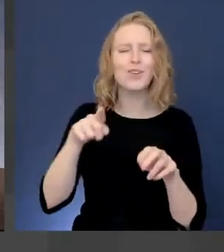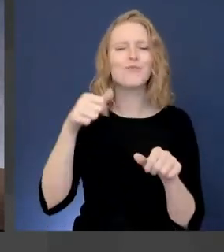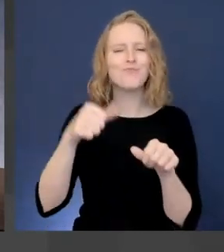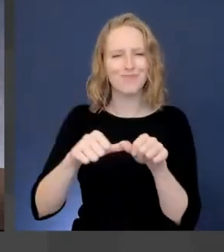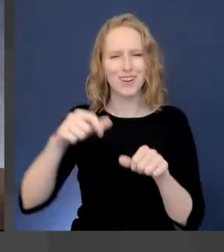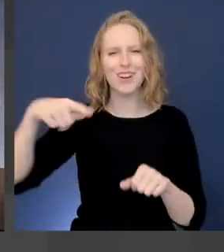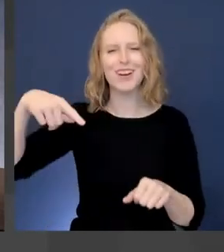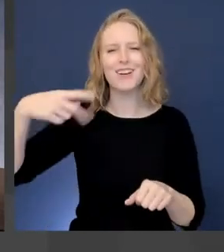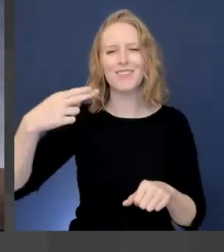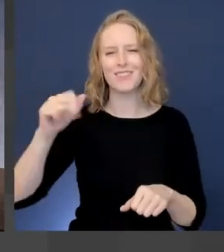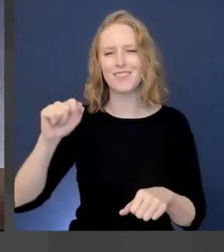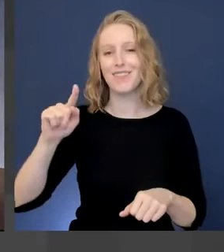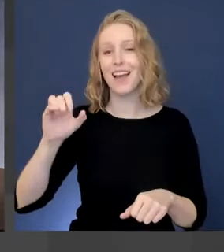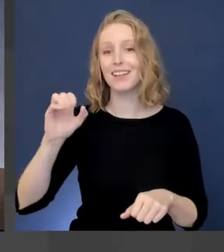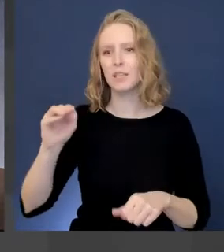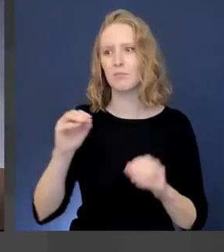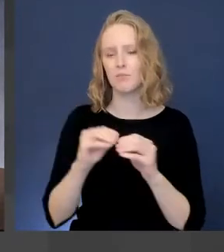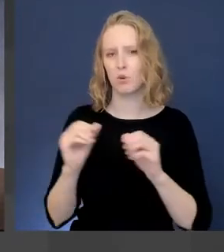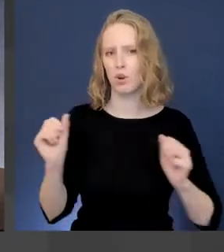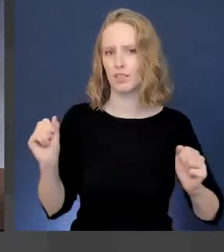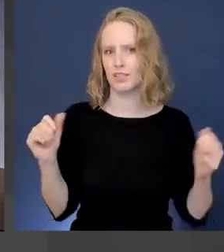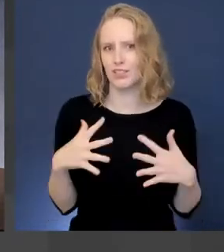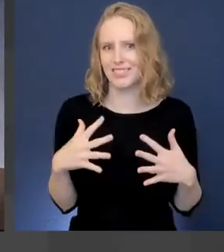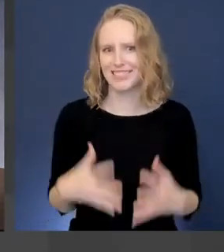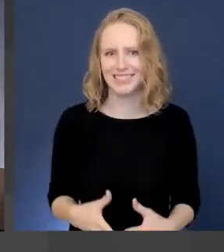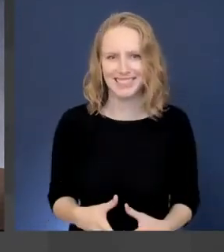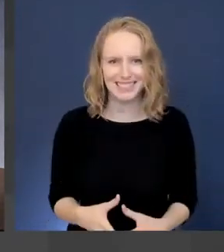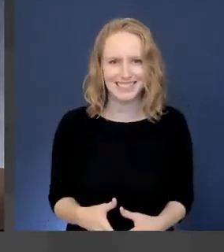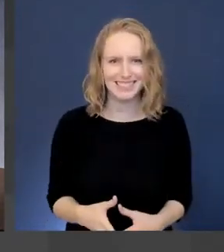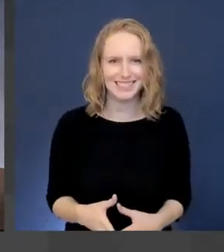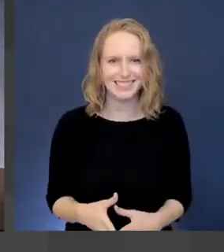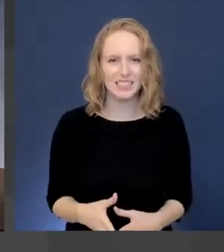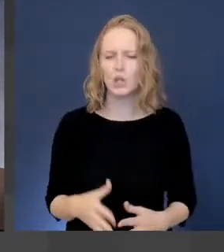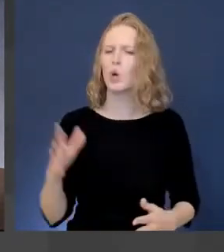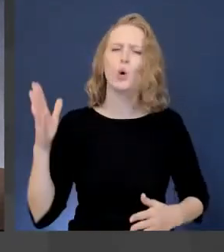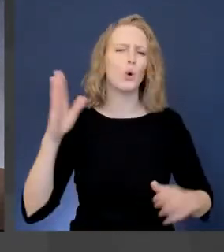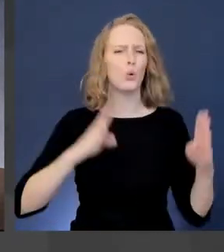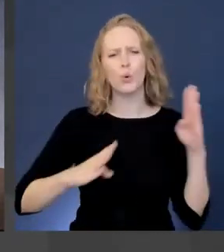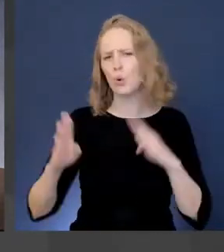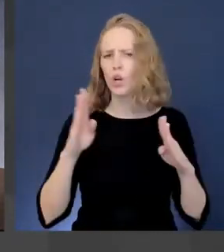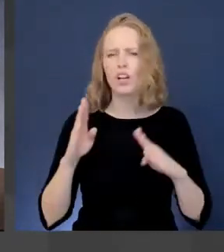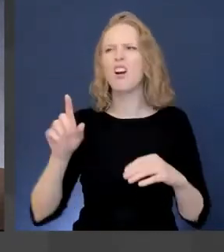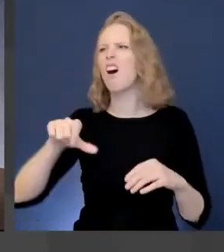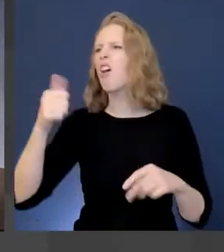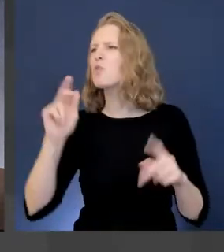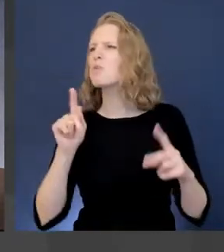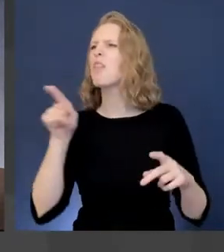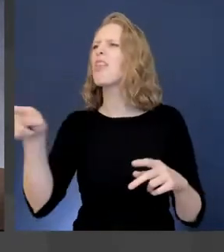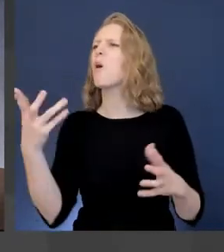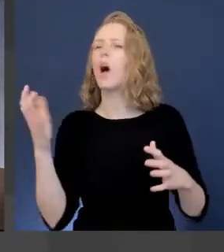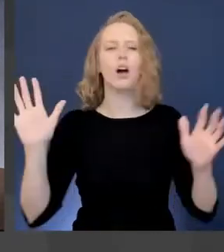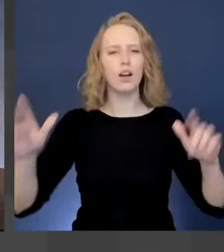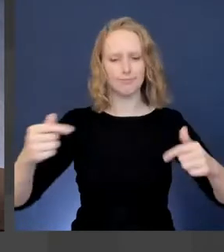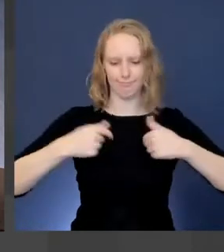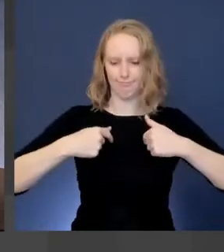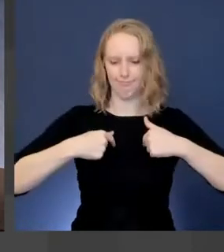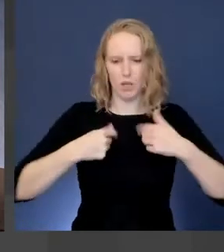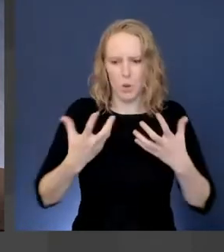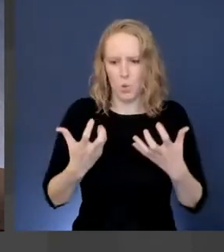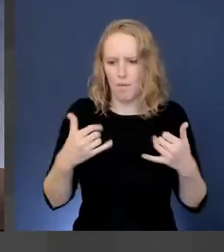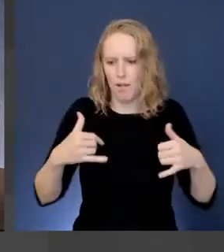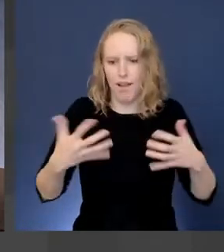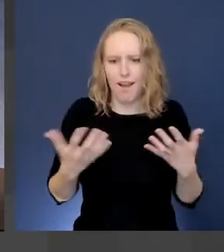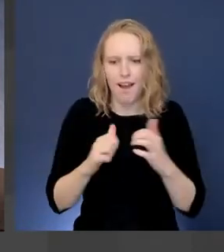more terrifying? Don't worry about what anyone else wants. This is all about you and how you want to play Minecraft.